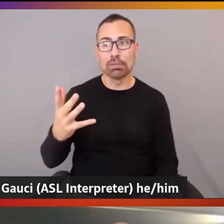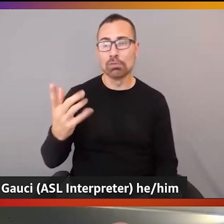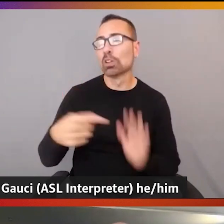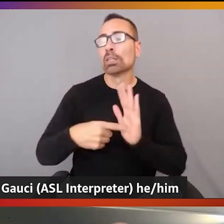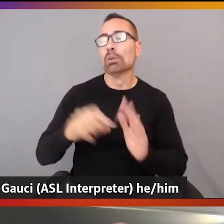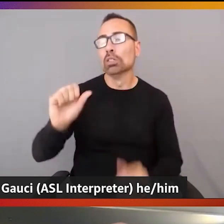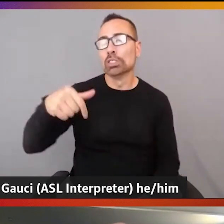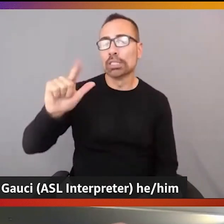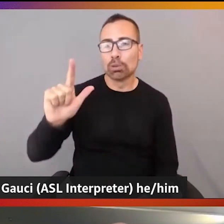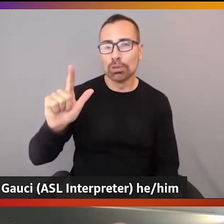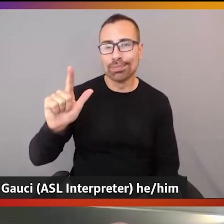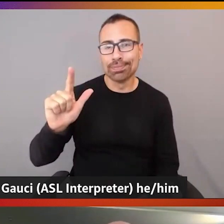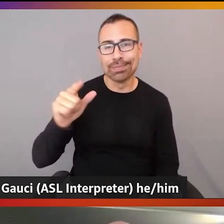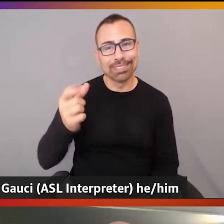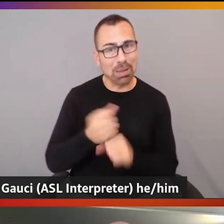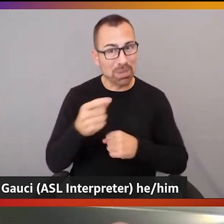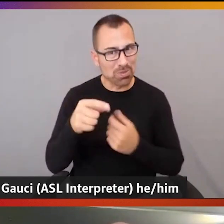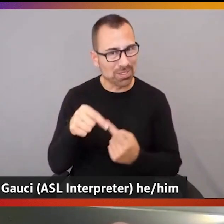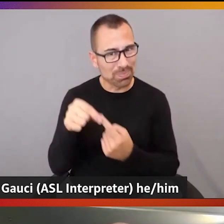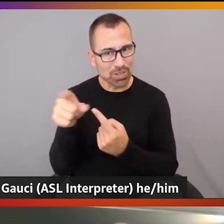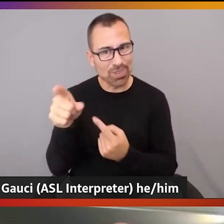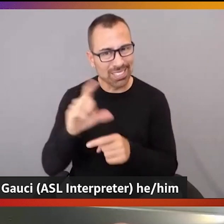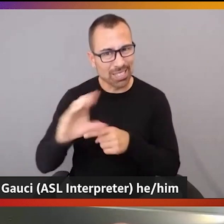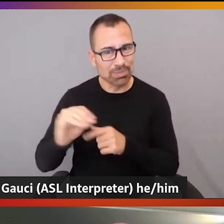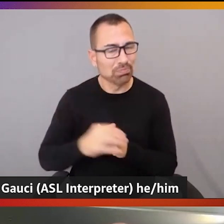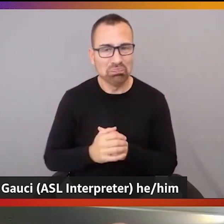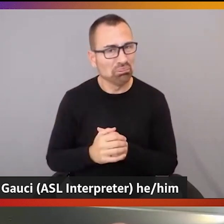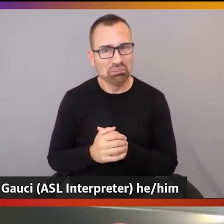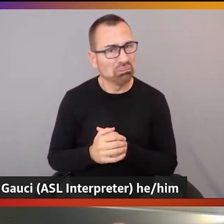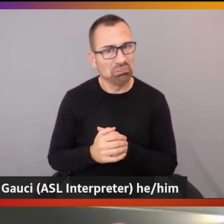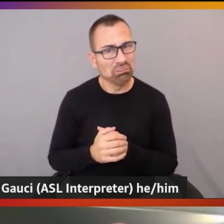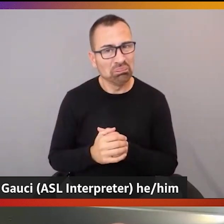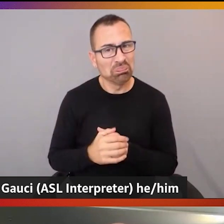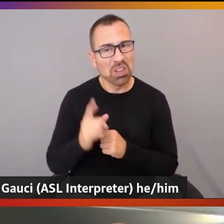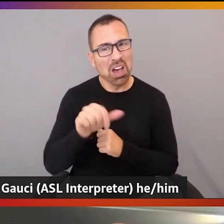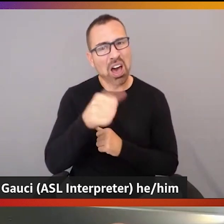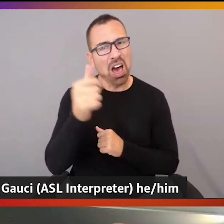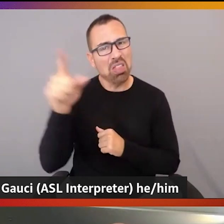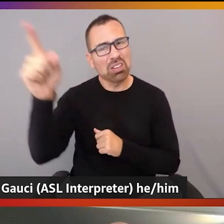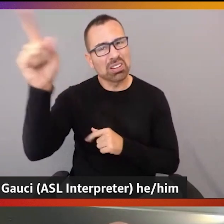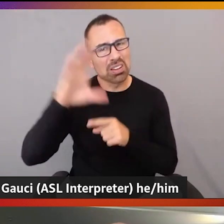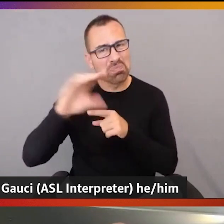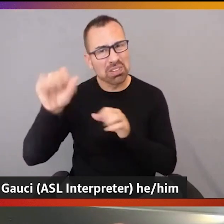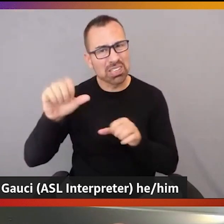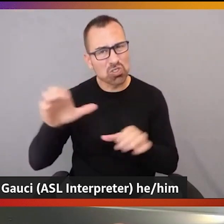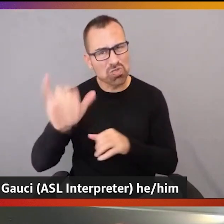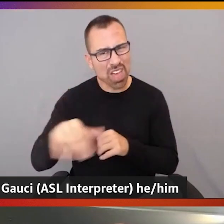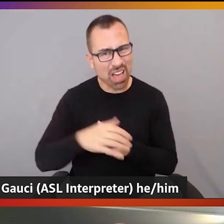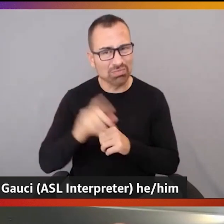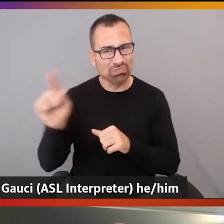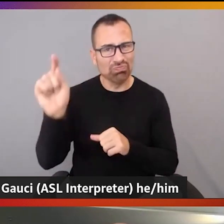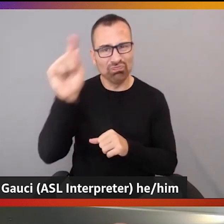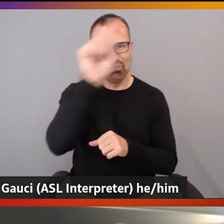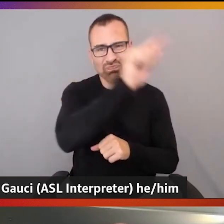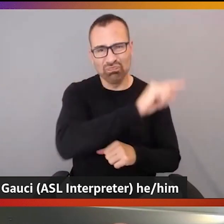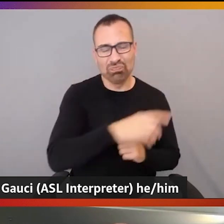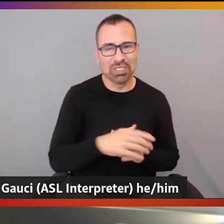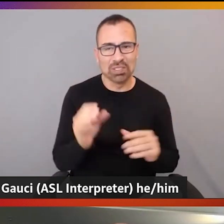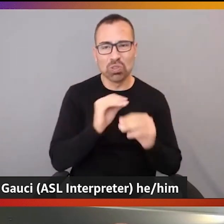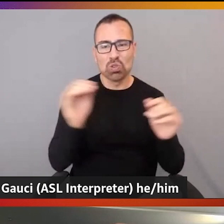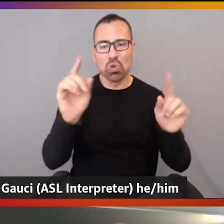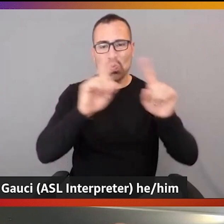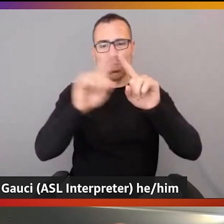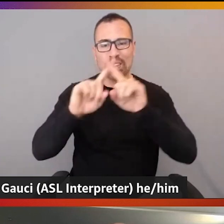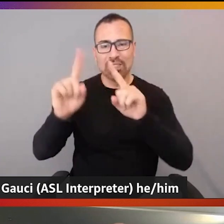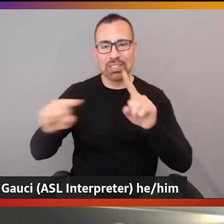make you special. That doesn't make you special as a company. The company down the road can do that exact same thing. There's no differentiation in there at